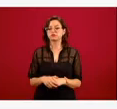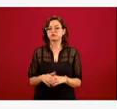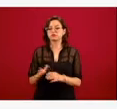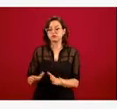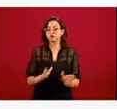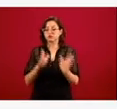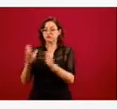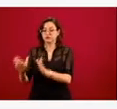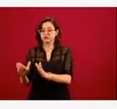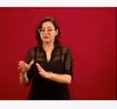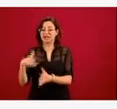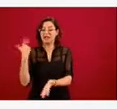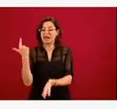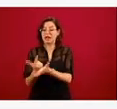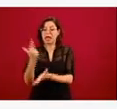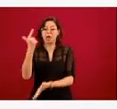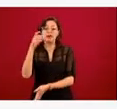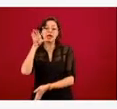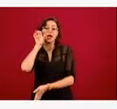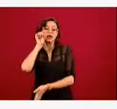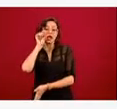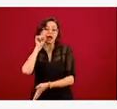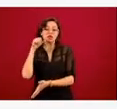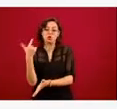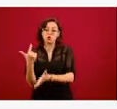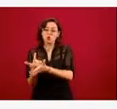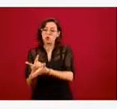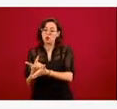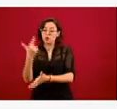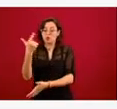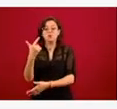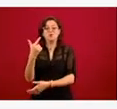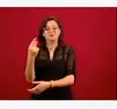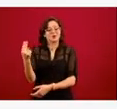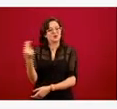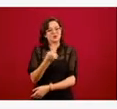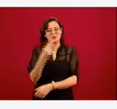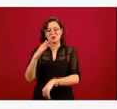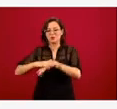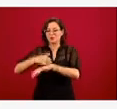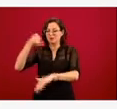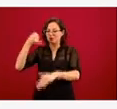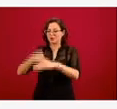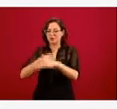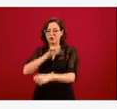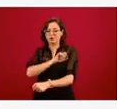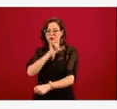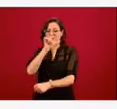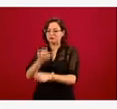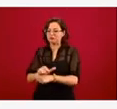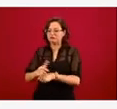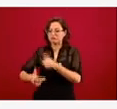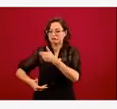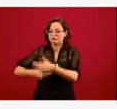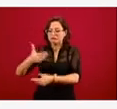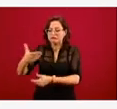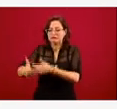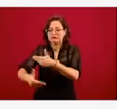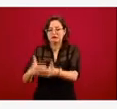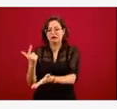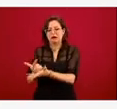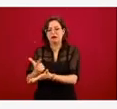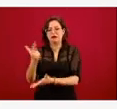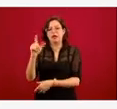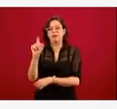stable, hospitalized but stable. Then we have 20% that were in severe condition, and